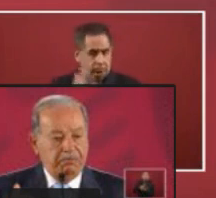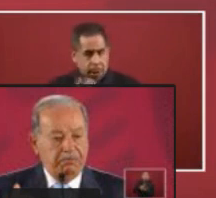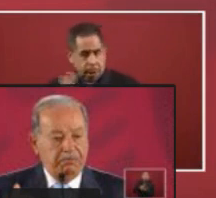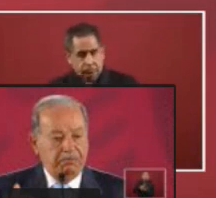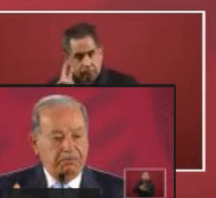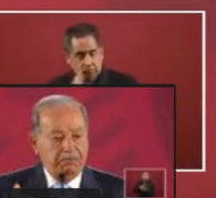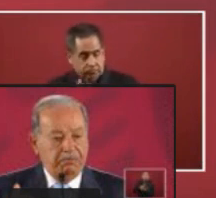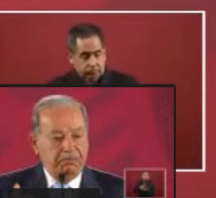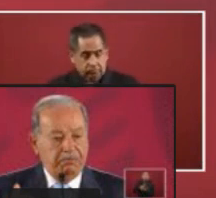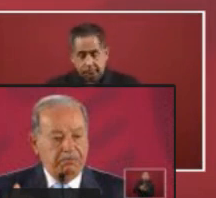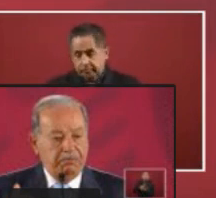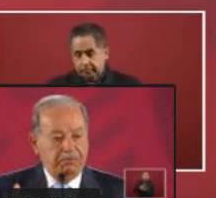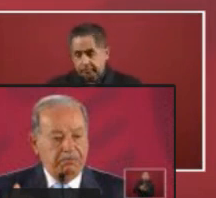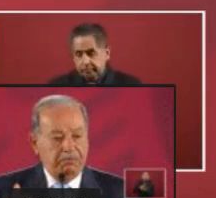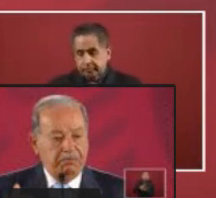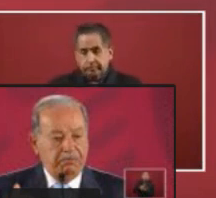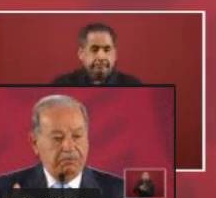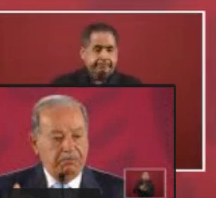terms